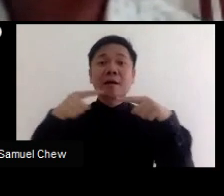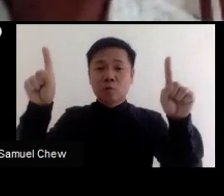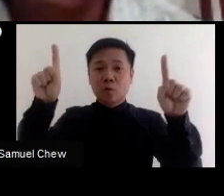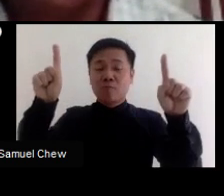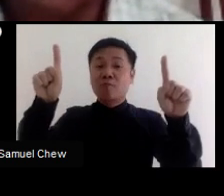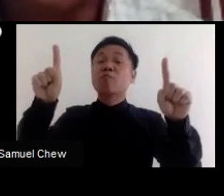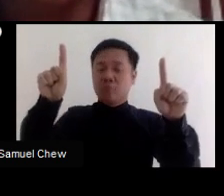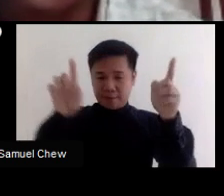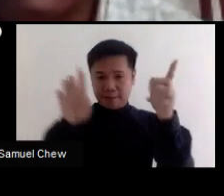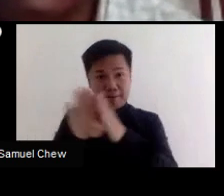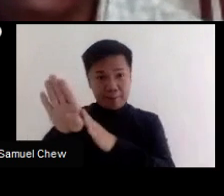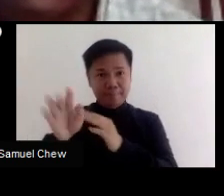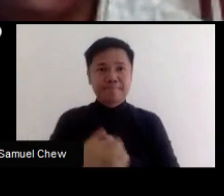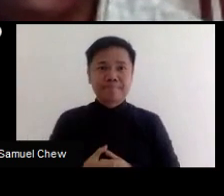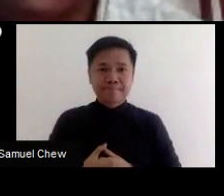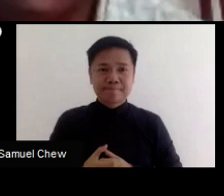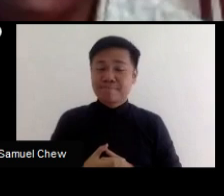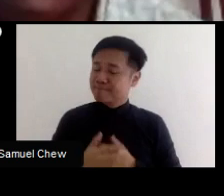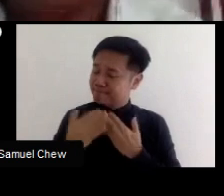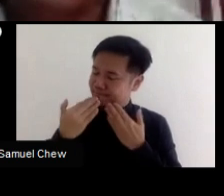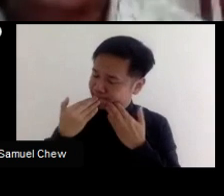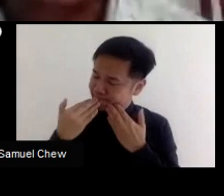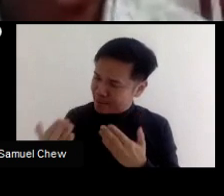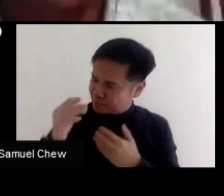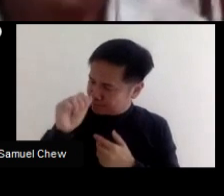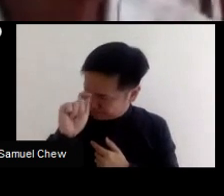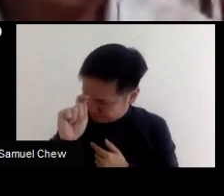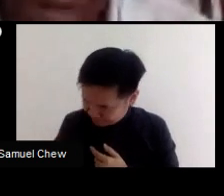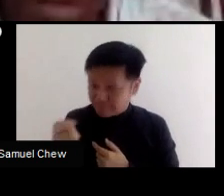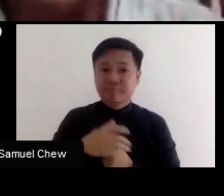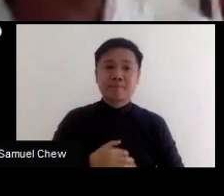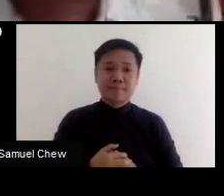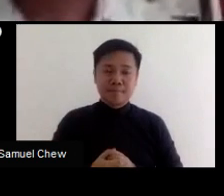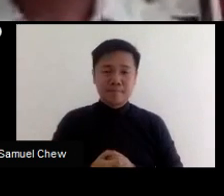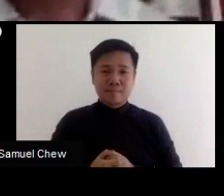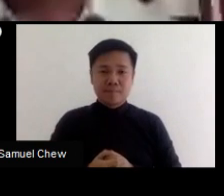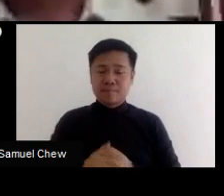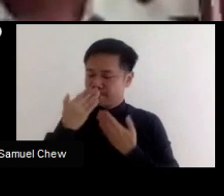Chair, and we from India wish the initiative very best of luck. Thanks again.